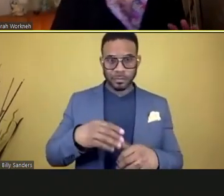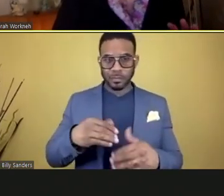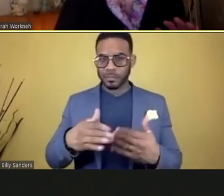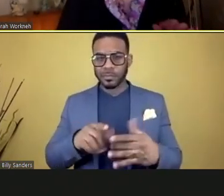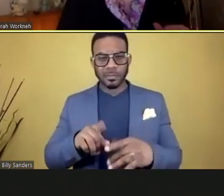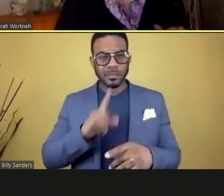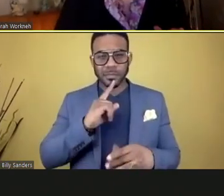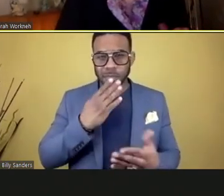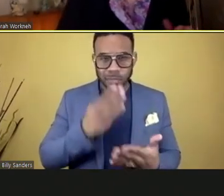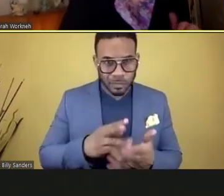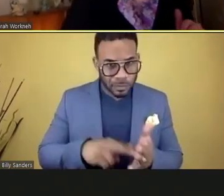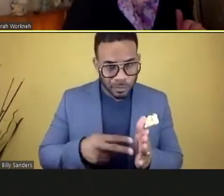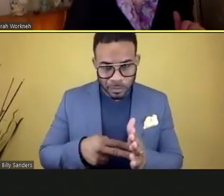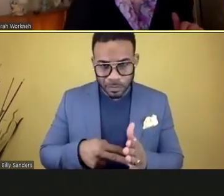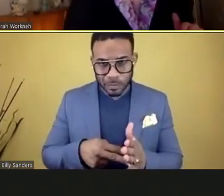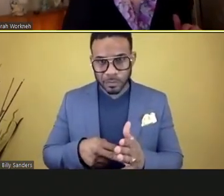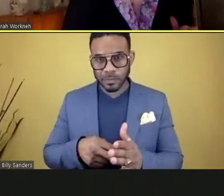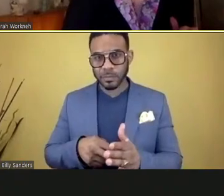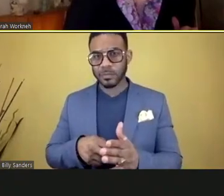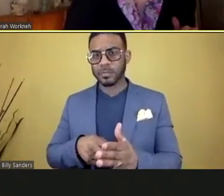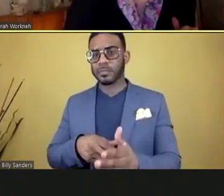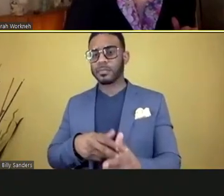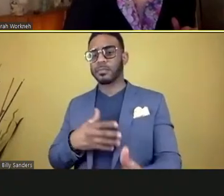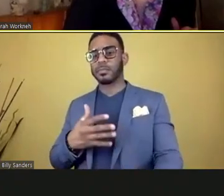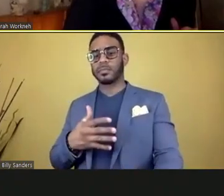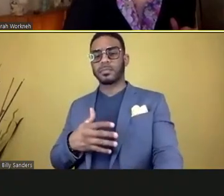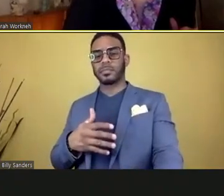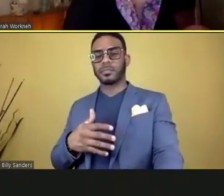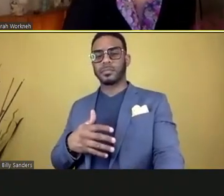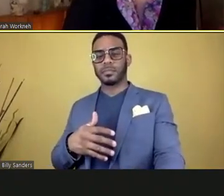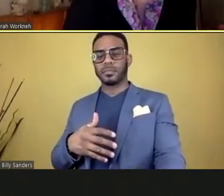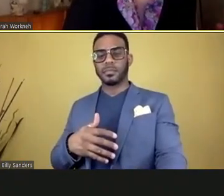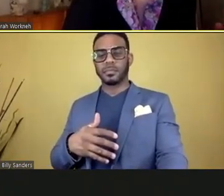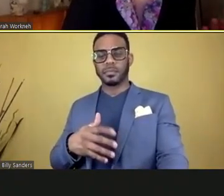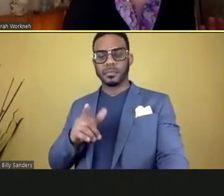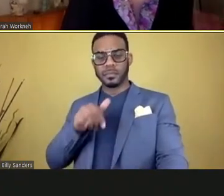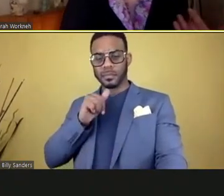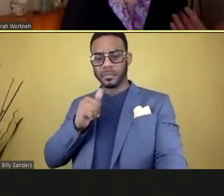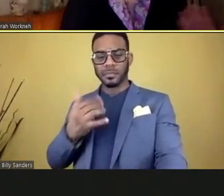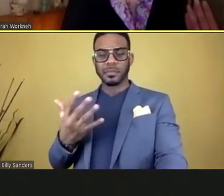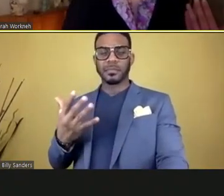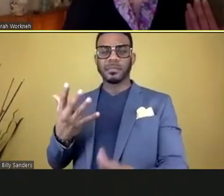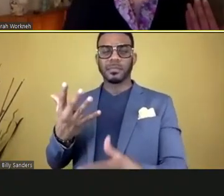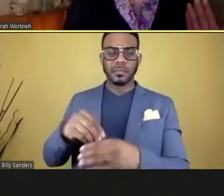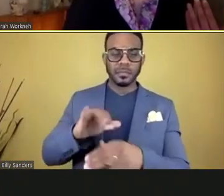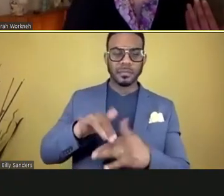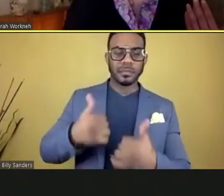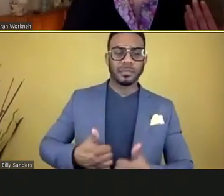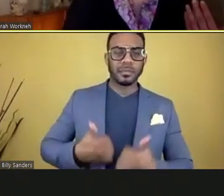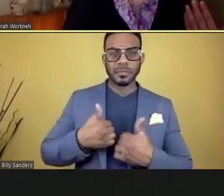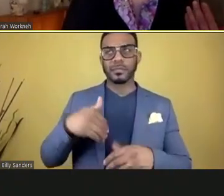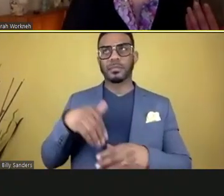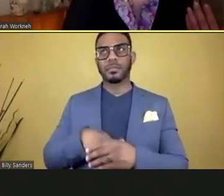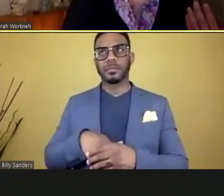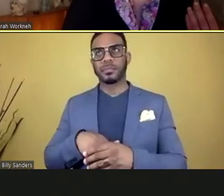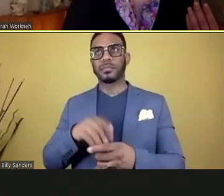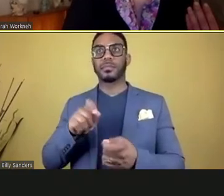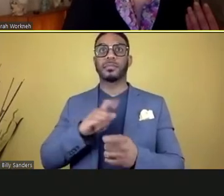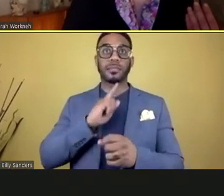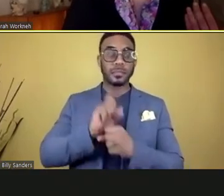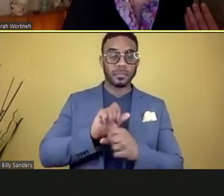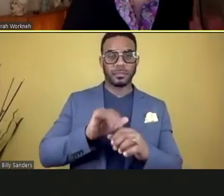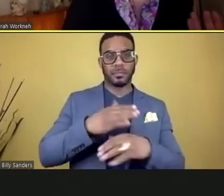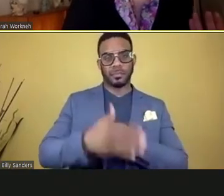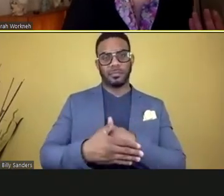when you're well-intentioned, that it's just like not part of how we exist in certainly in this